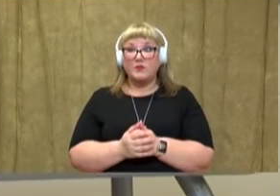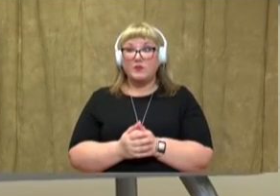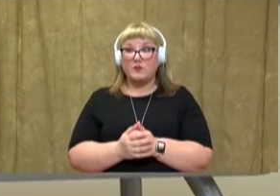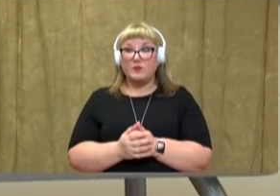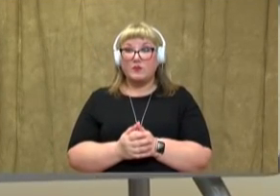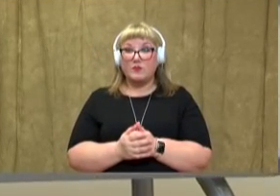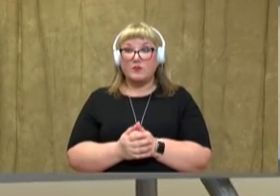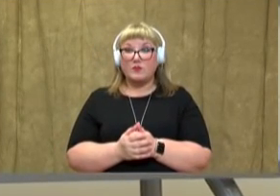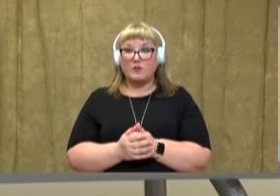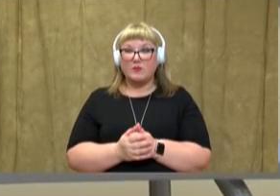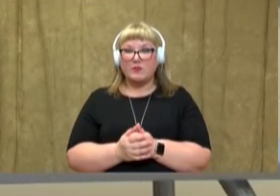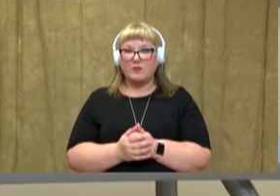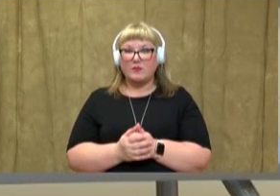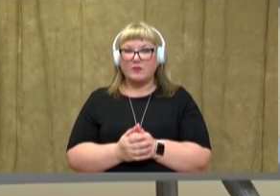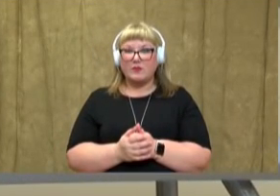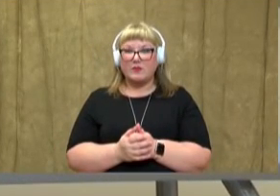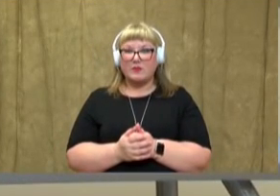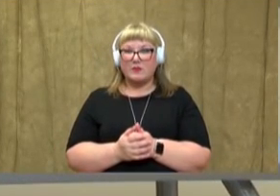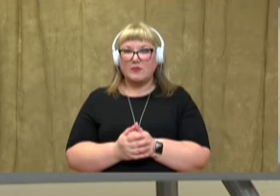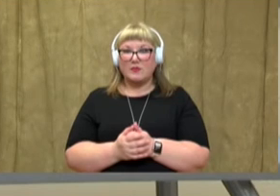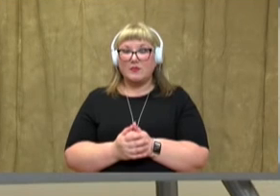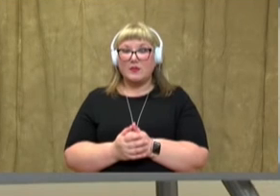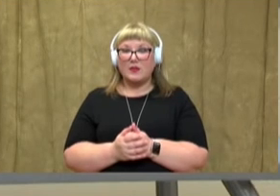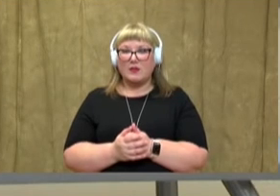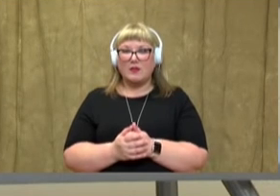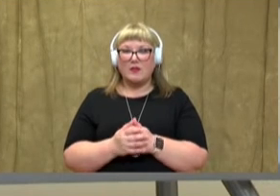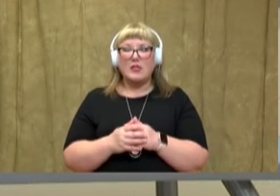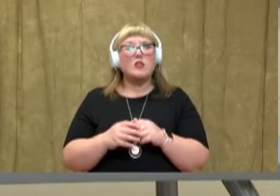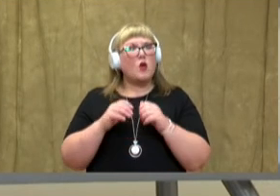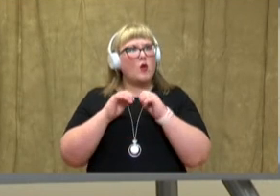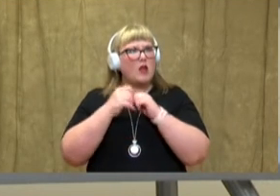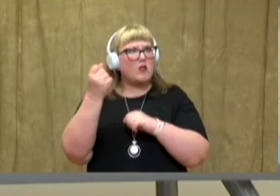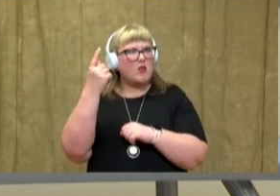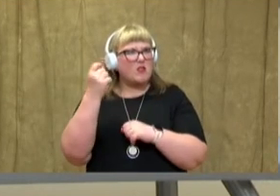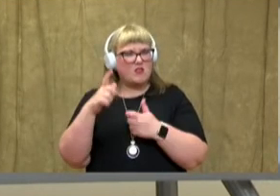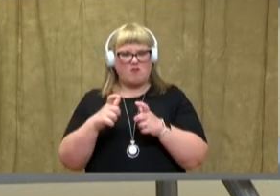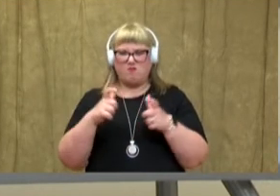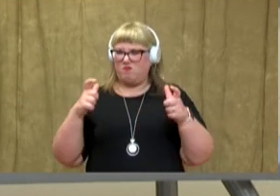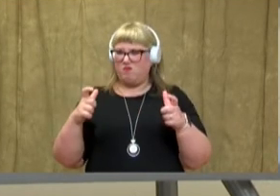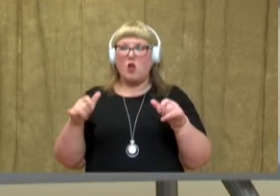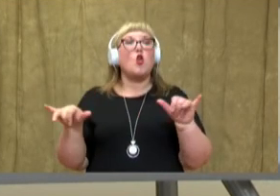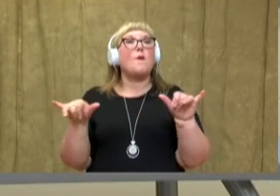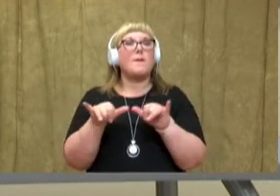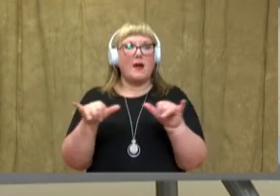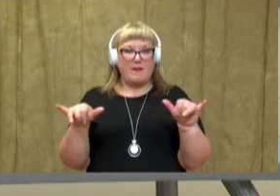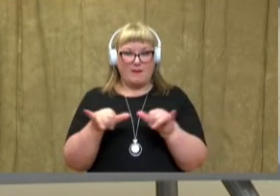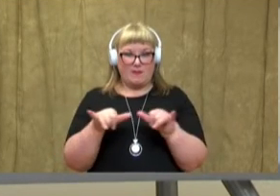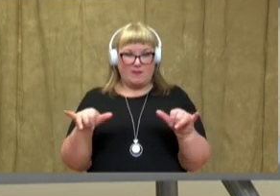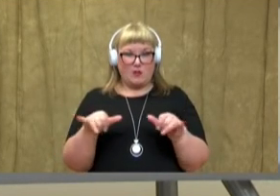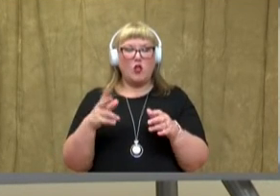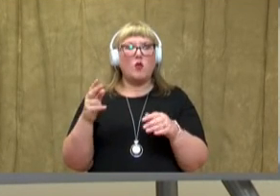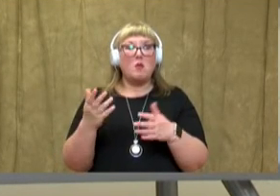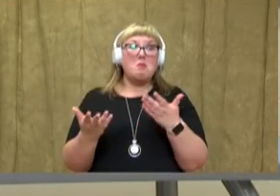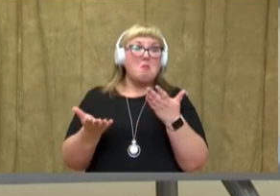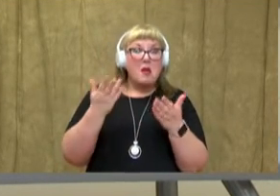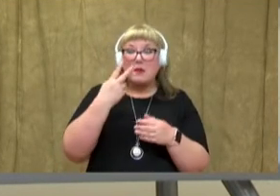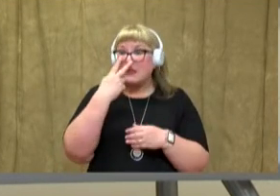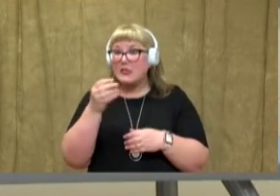you understand that something is bigger is you measure it. So you've probably seen this at home, which is a tape